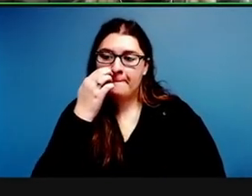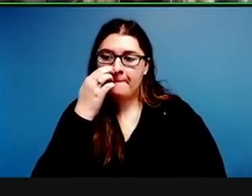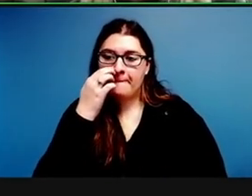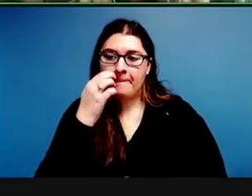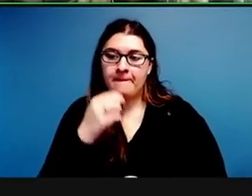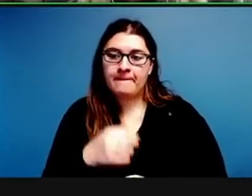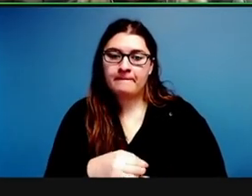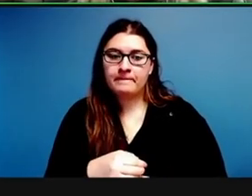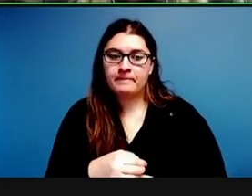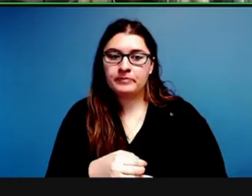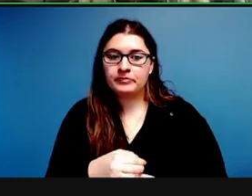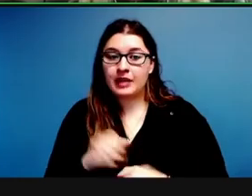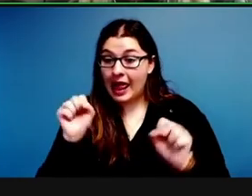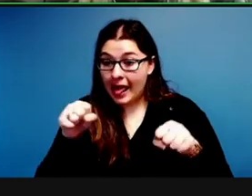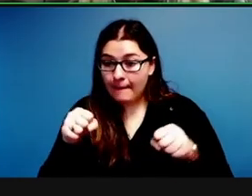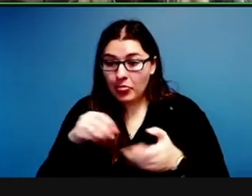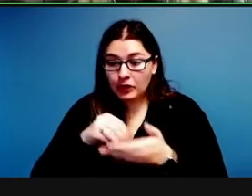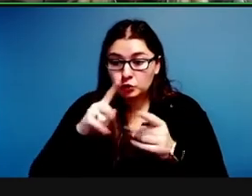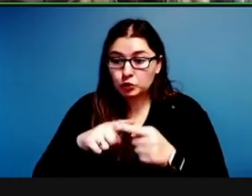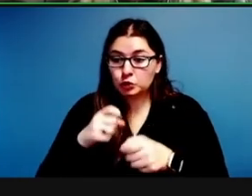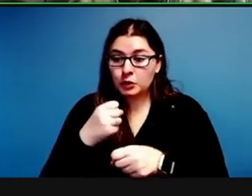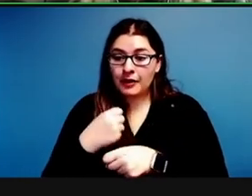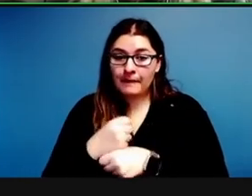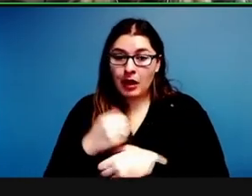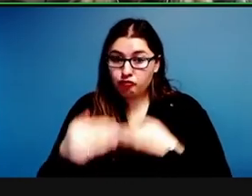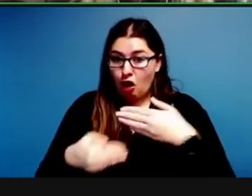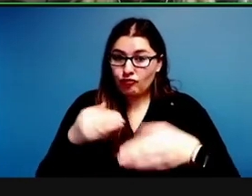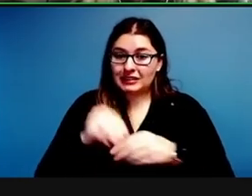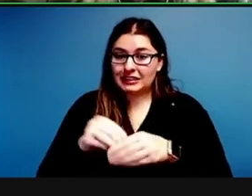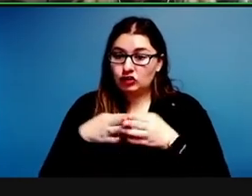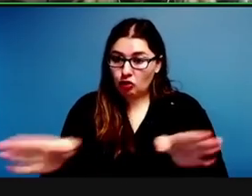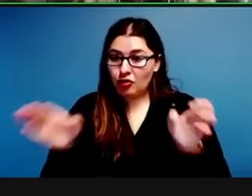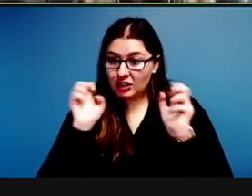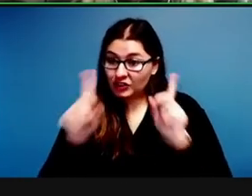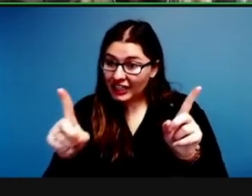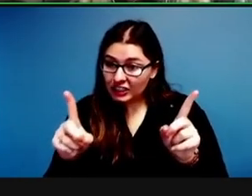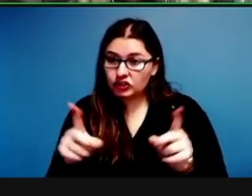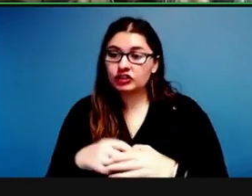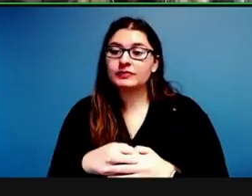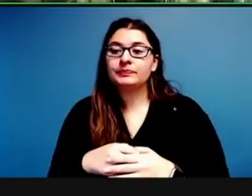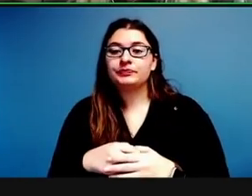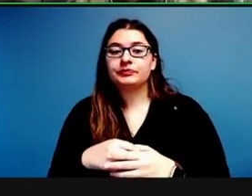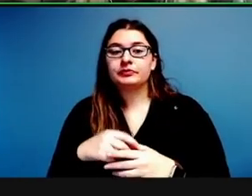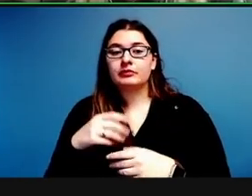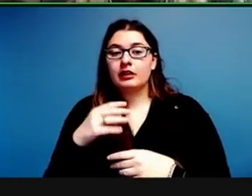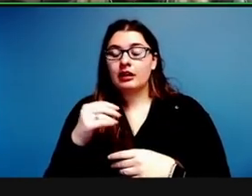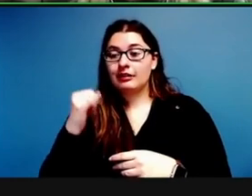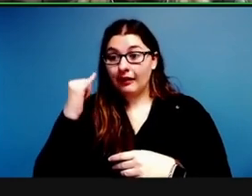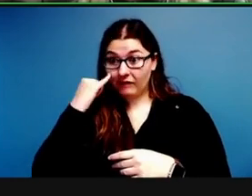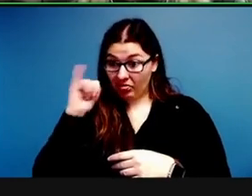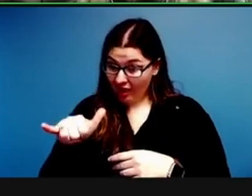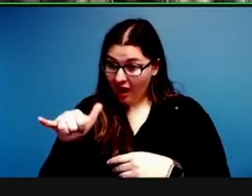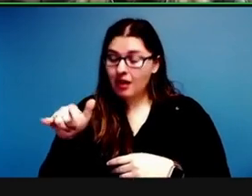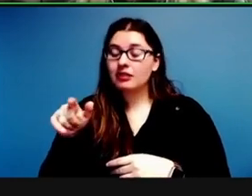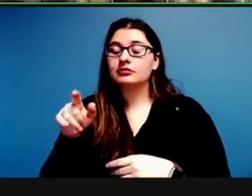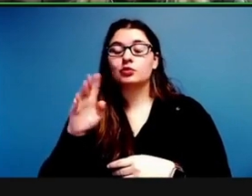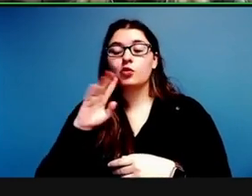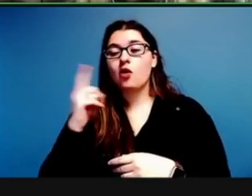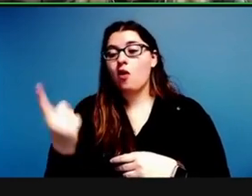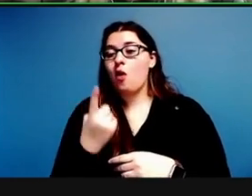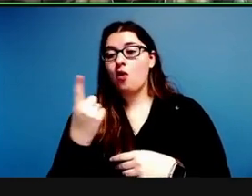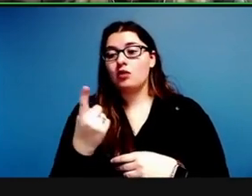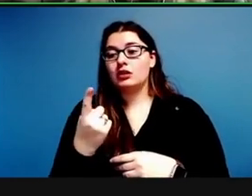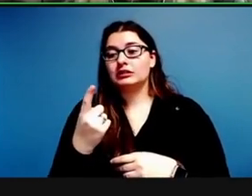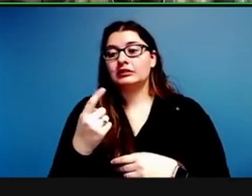It's enabling the student to make progress in the general education setting. And if that is the case, there will always be